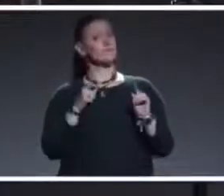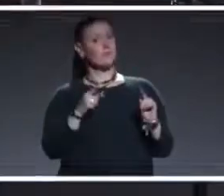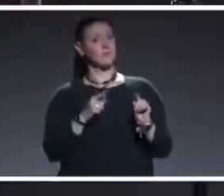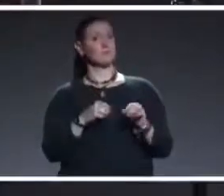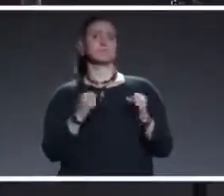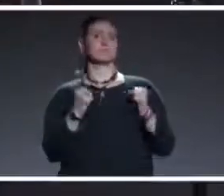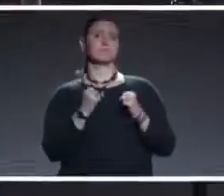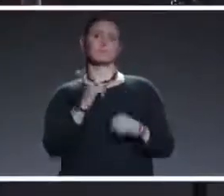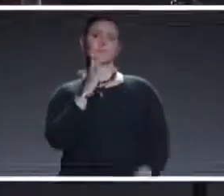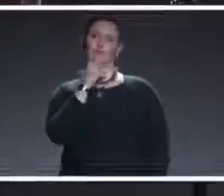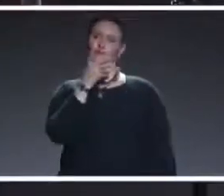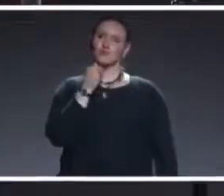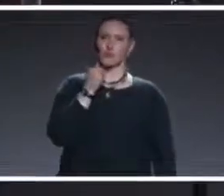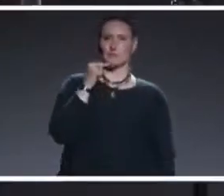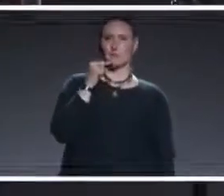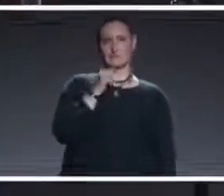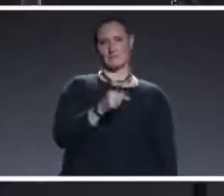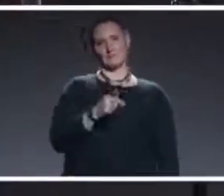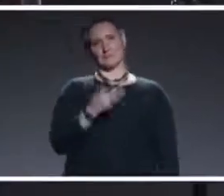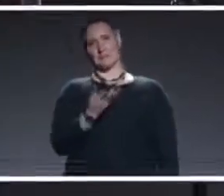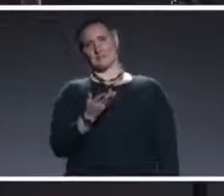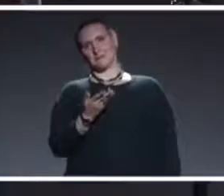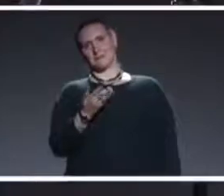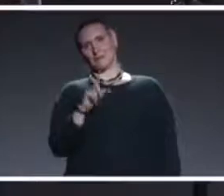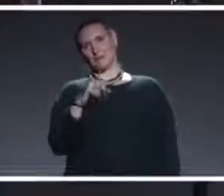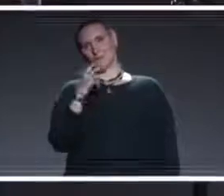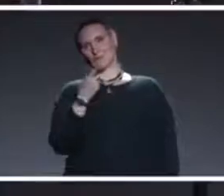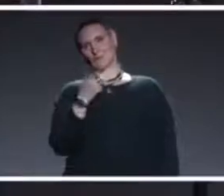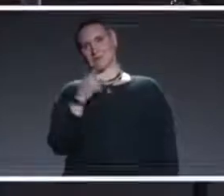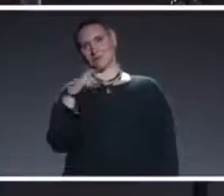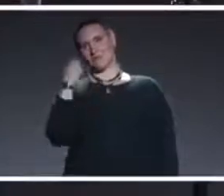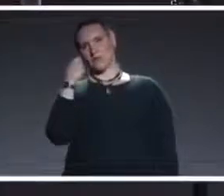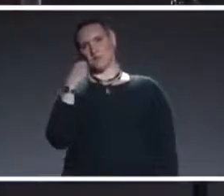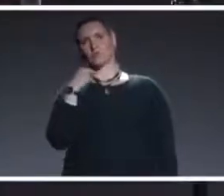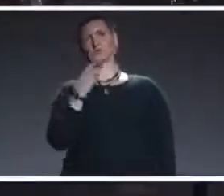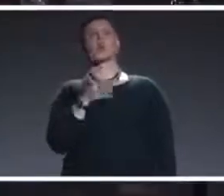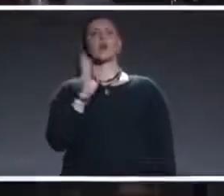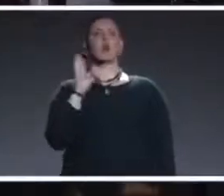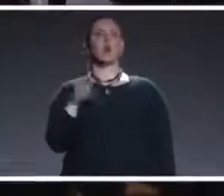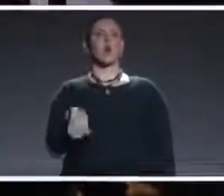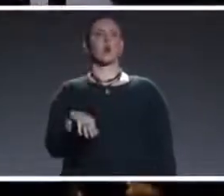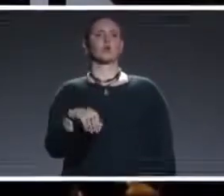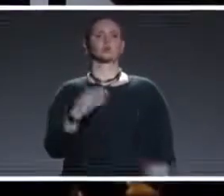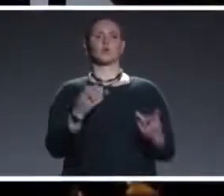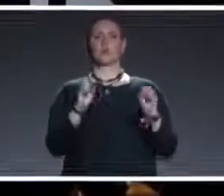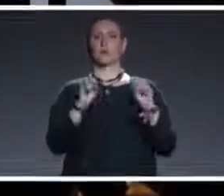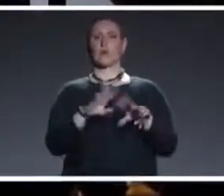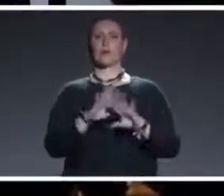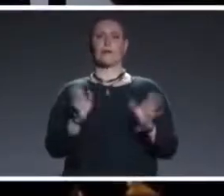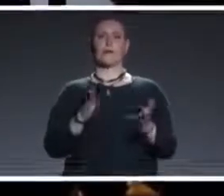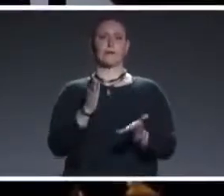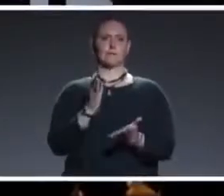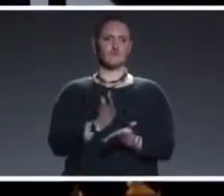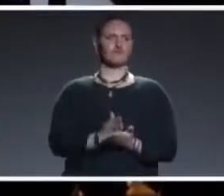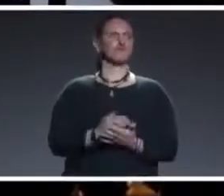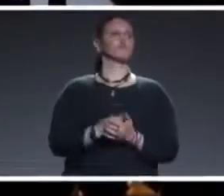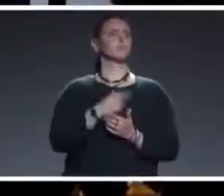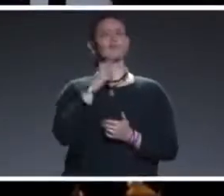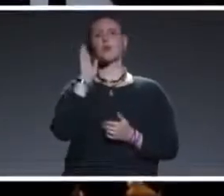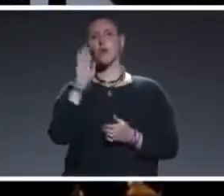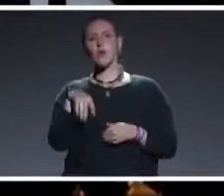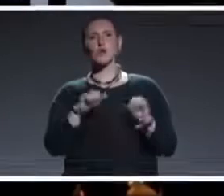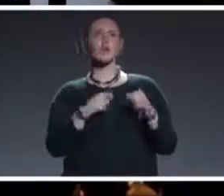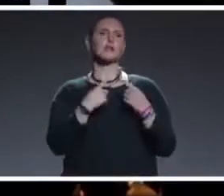shoot and make. And then I thought, okay, you know, that's it for a while. I'm gonna go write about stuff and do